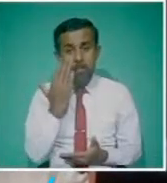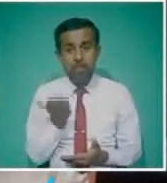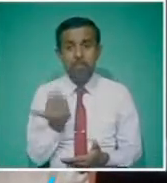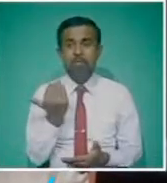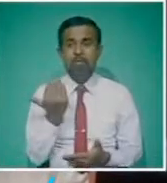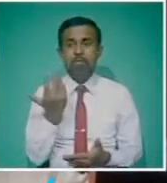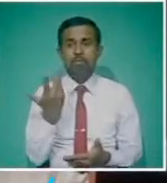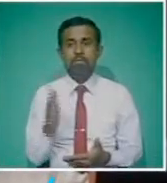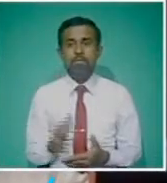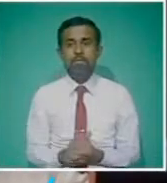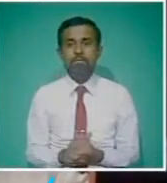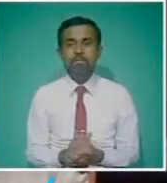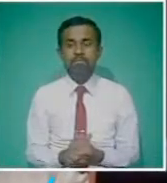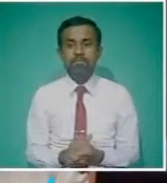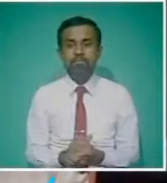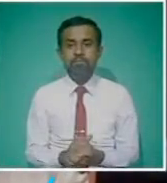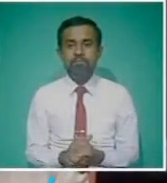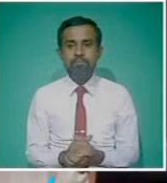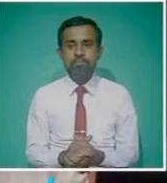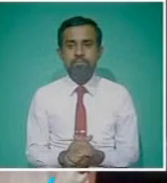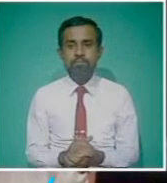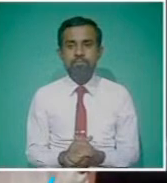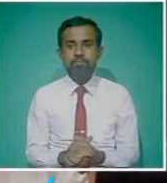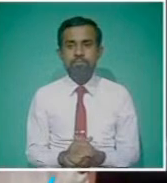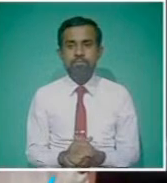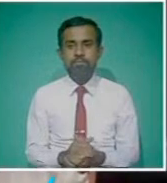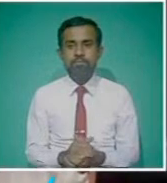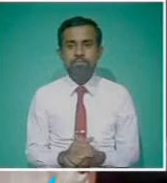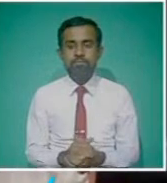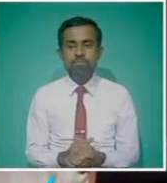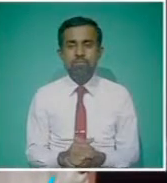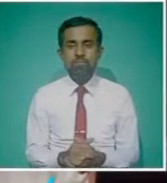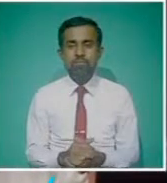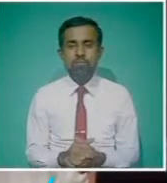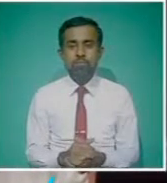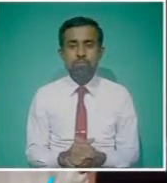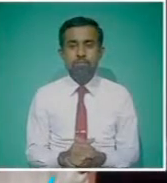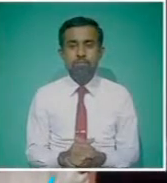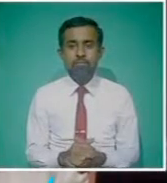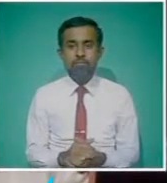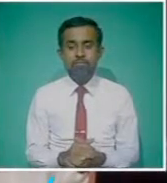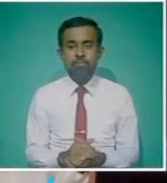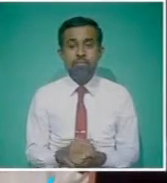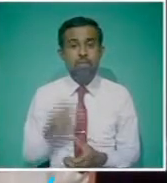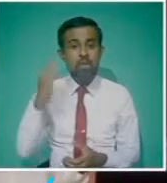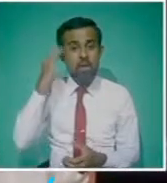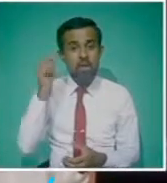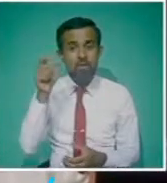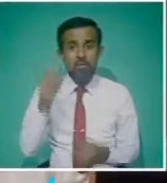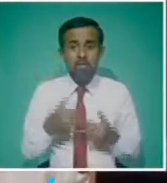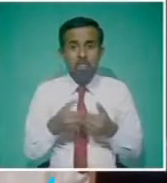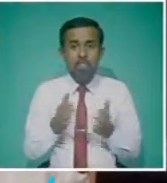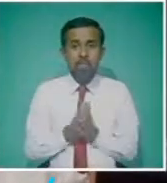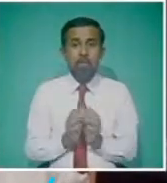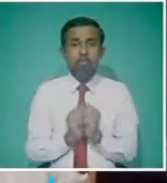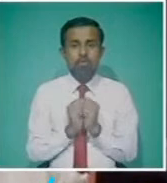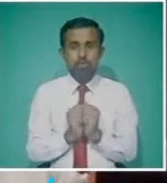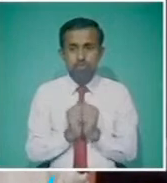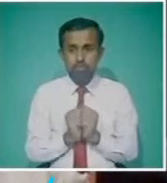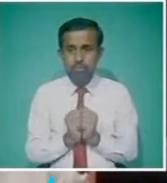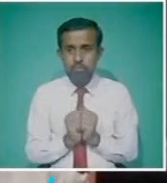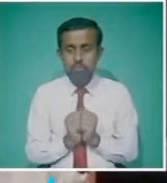other queen would have jumped off a helicopter with James Bond, and a symbol of duty. As a global